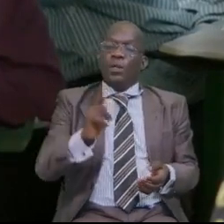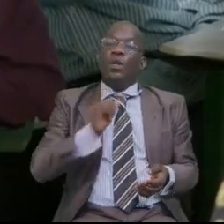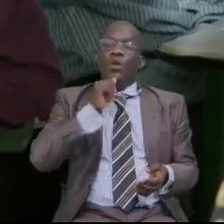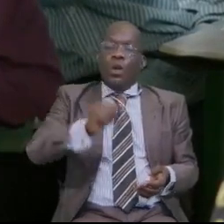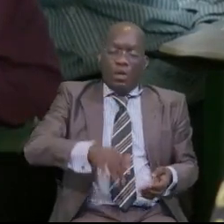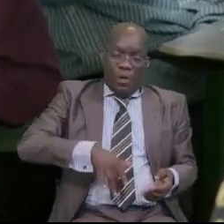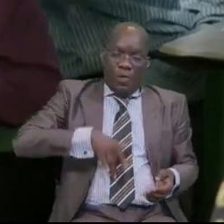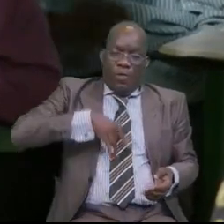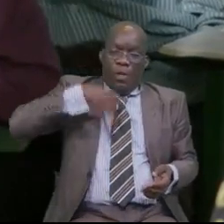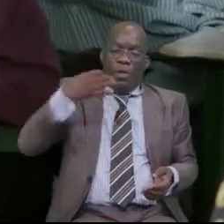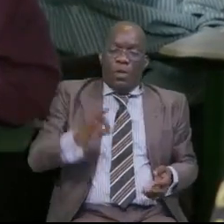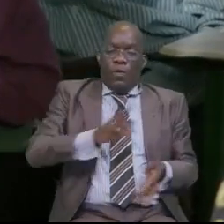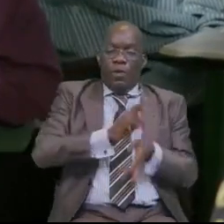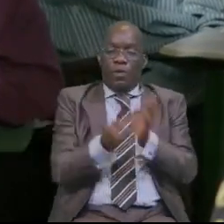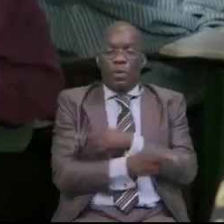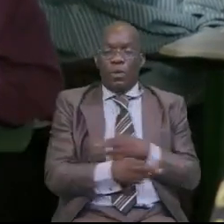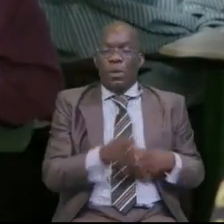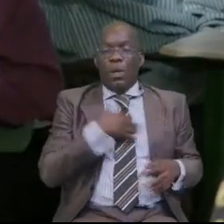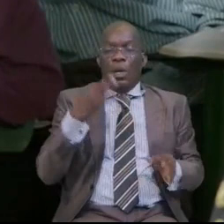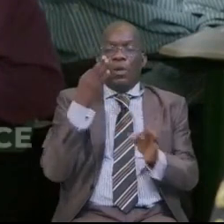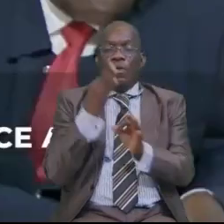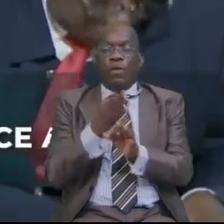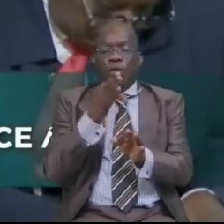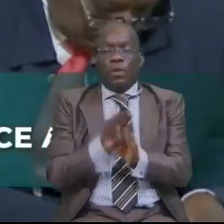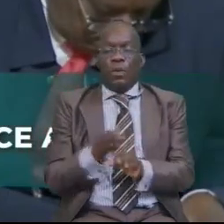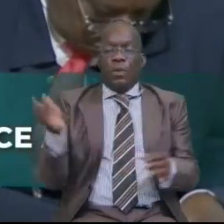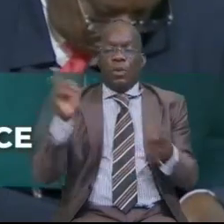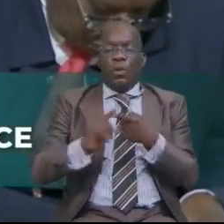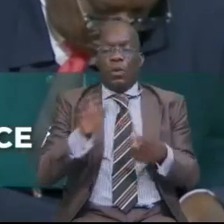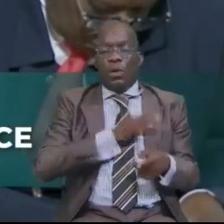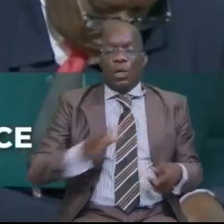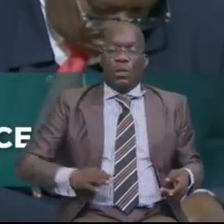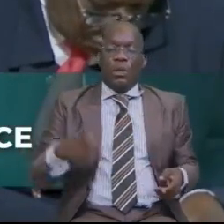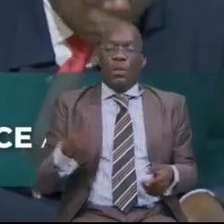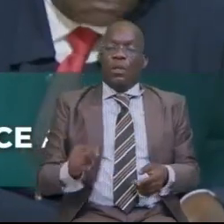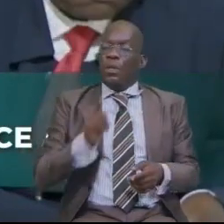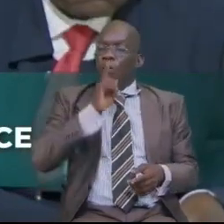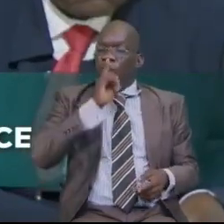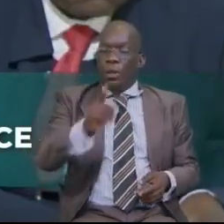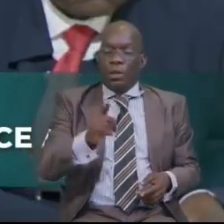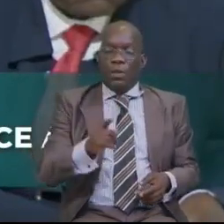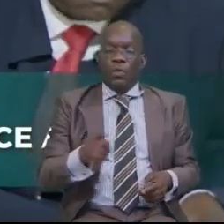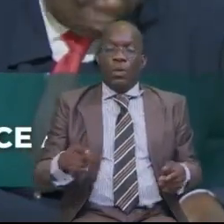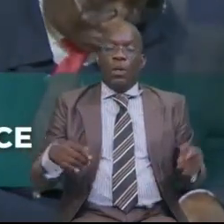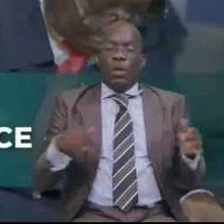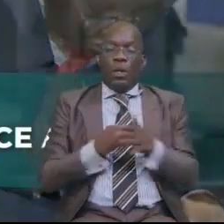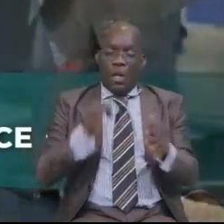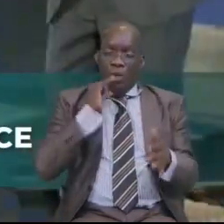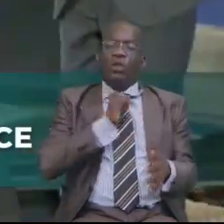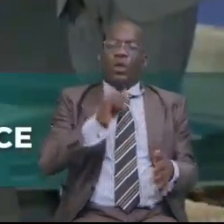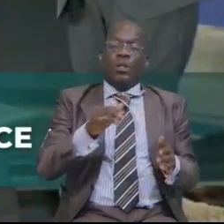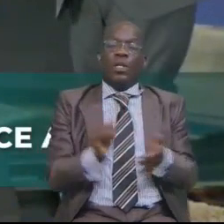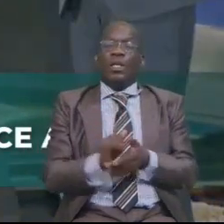of repentance and faithfulness to Christ. The fact is not that I